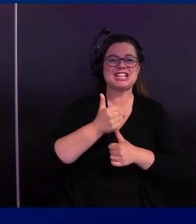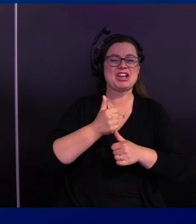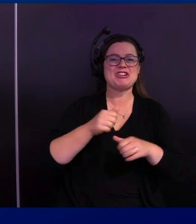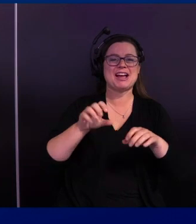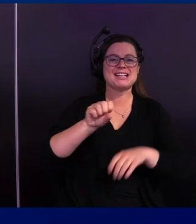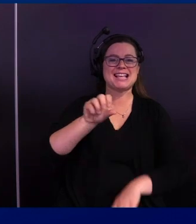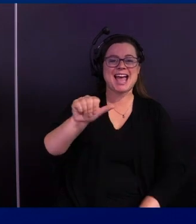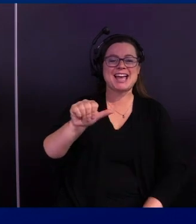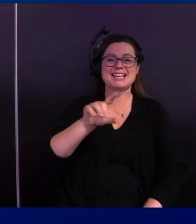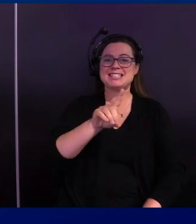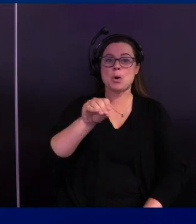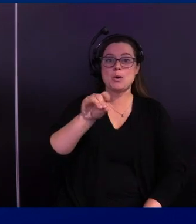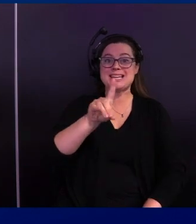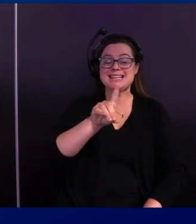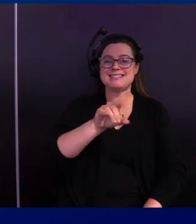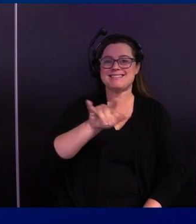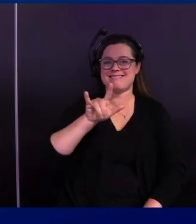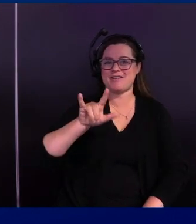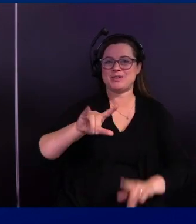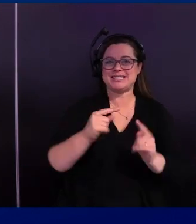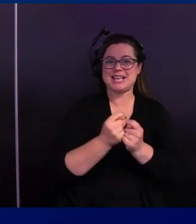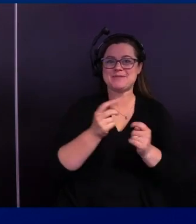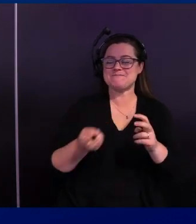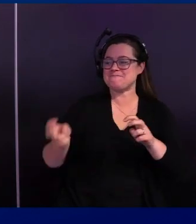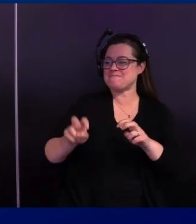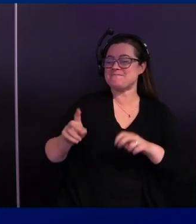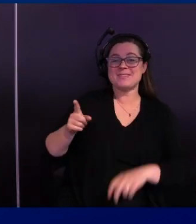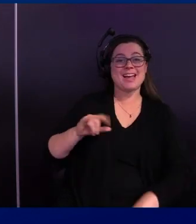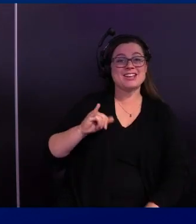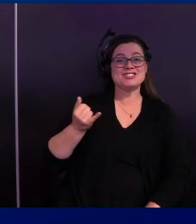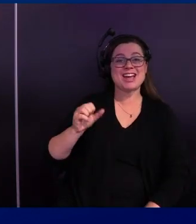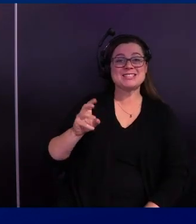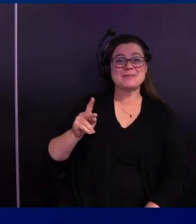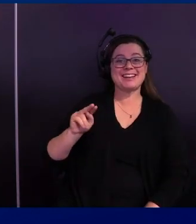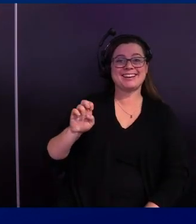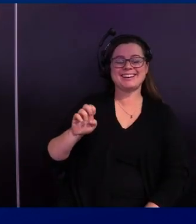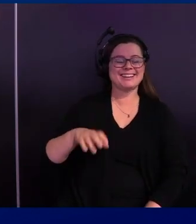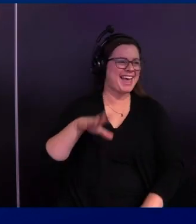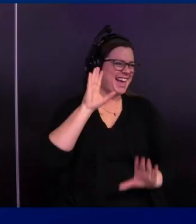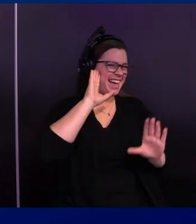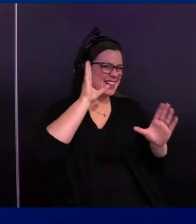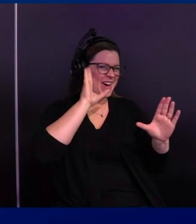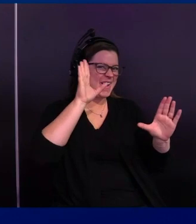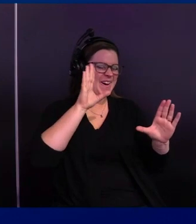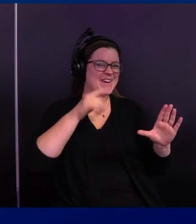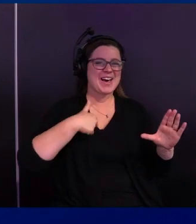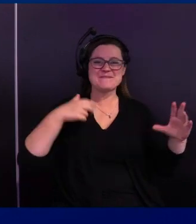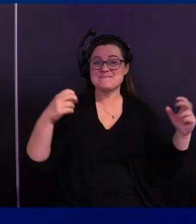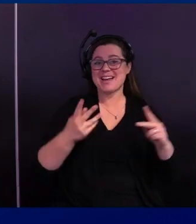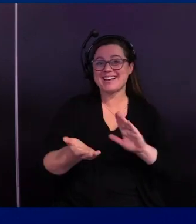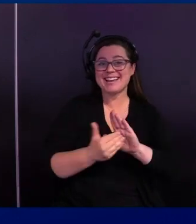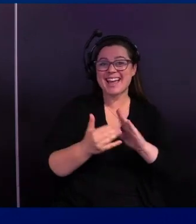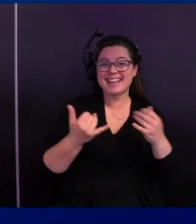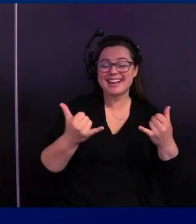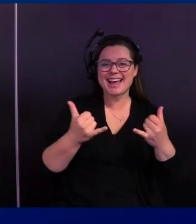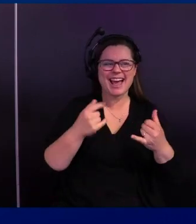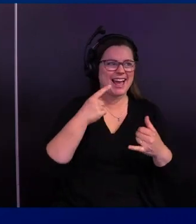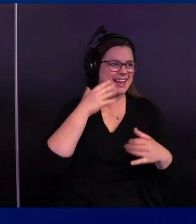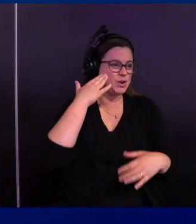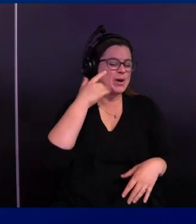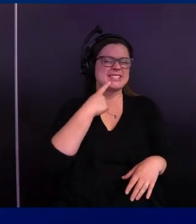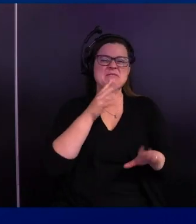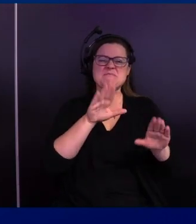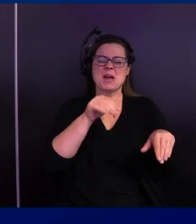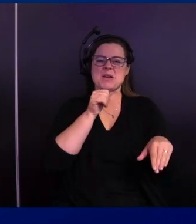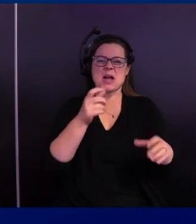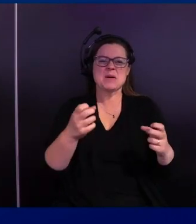Force team, and I'm joined with my co-host, Jasmine. Jasmine, say hello. Hello, I'm back again. I know I just said, hey, I'm not going to be